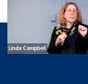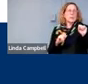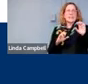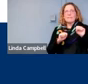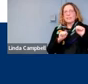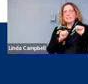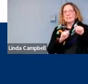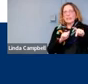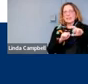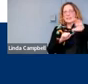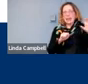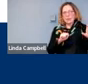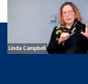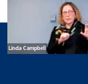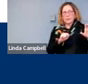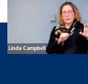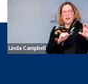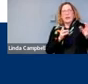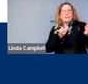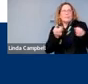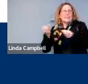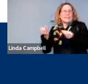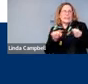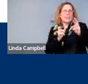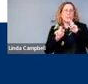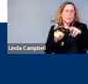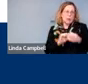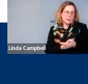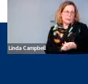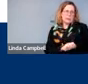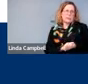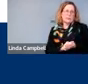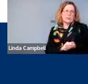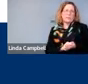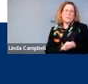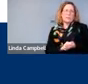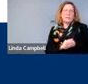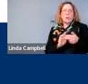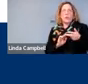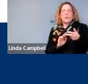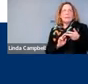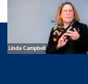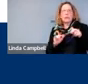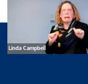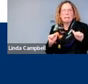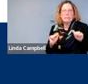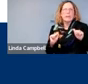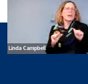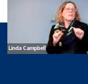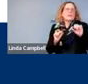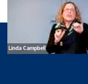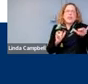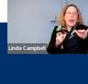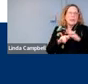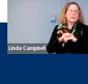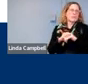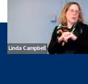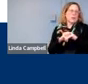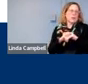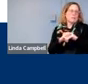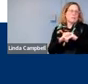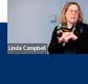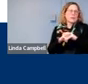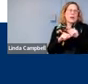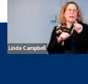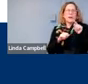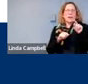there. You have the Nova Scotia Invasive Species Council, and they can facilitate a report with you. Or if you're really not too sure,